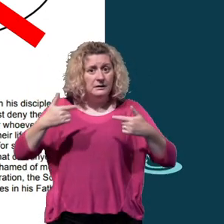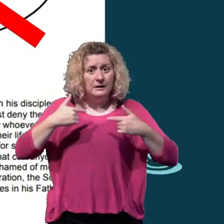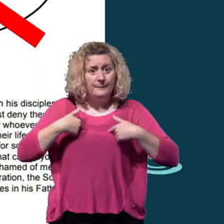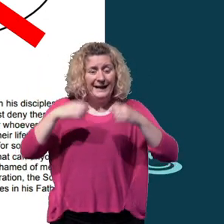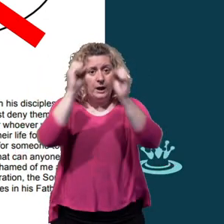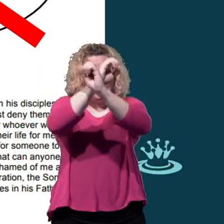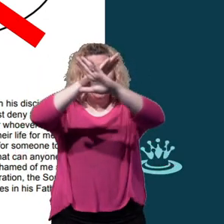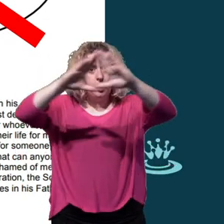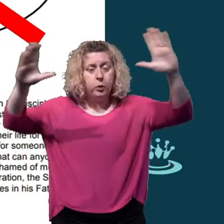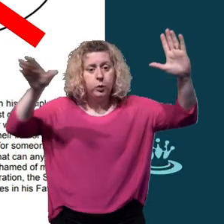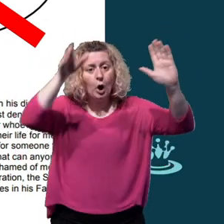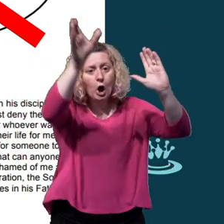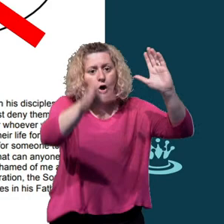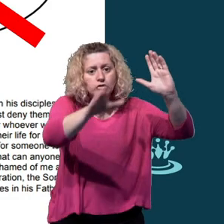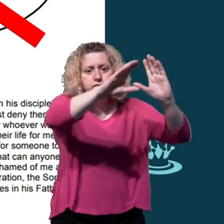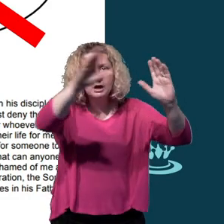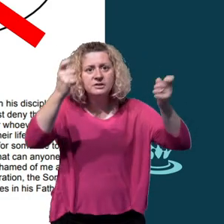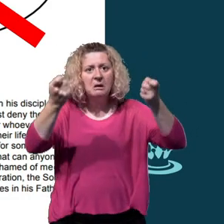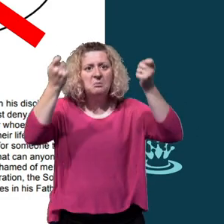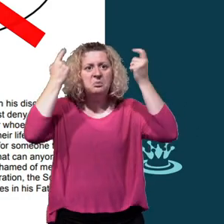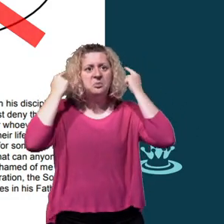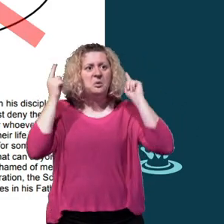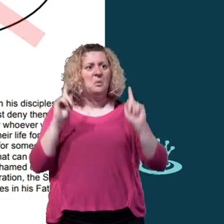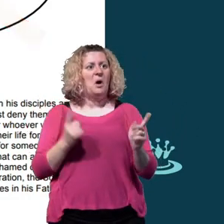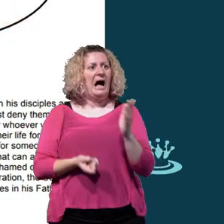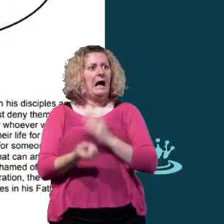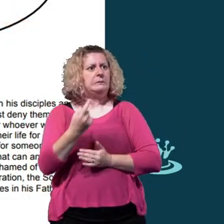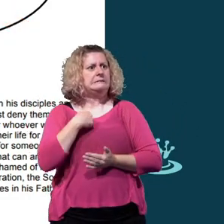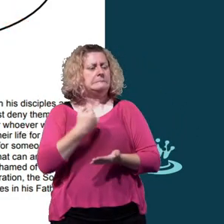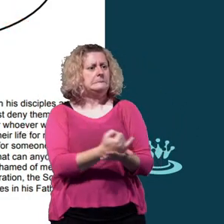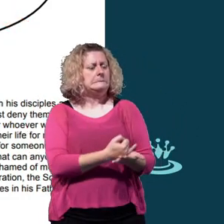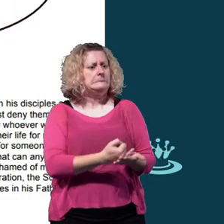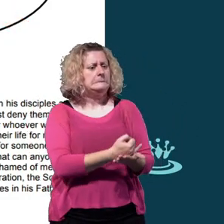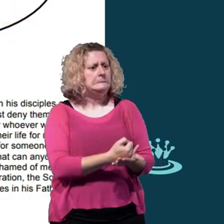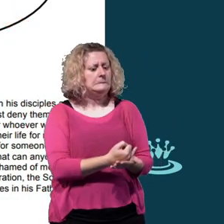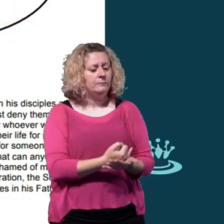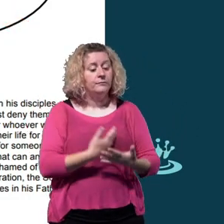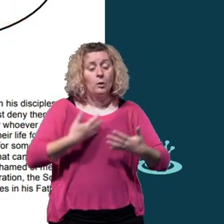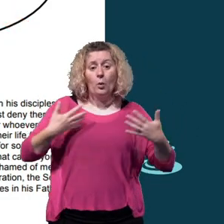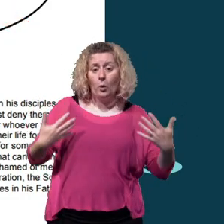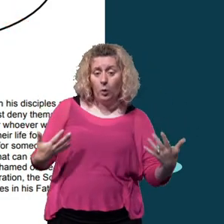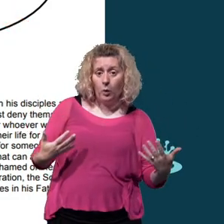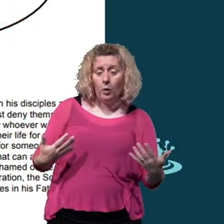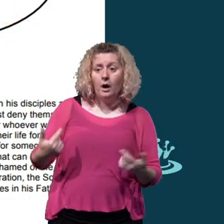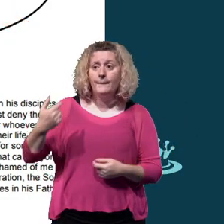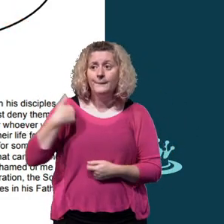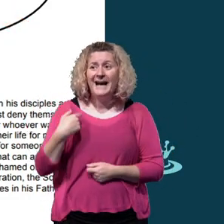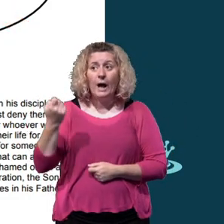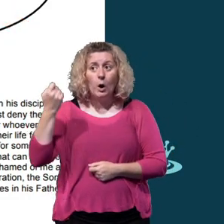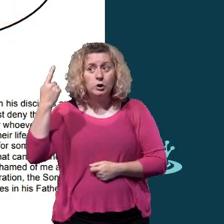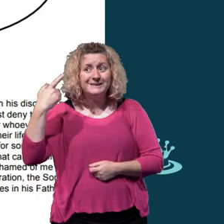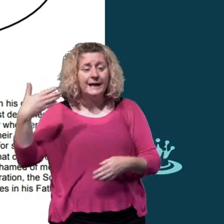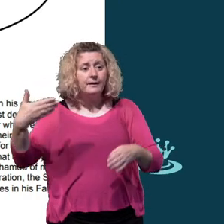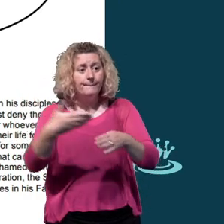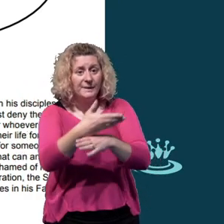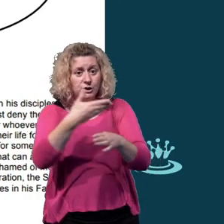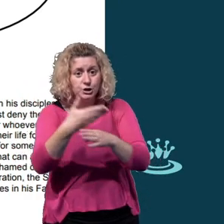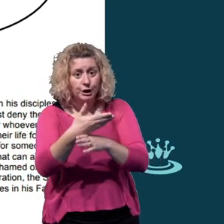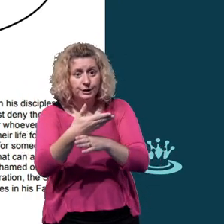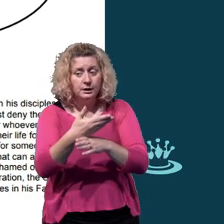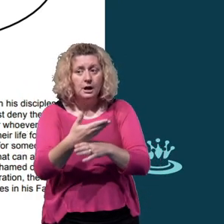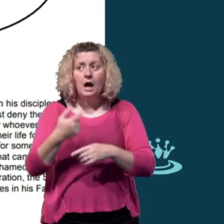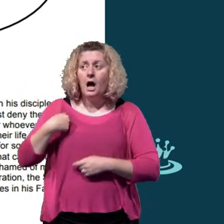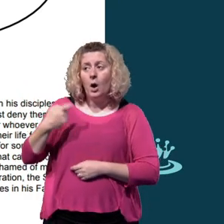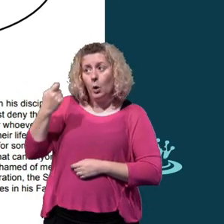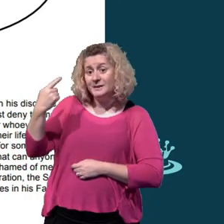in place?" And then lastly, what happens if I've got mission and call but not identity, if I don't understand God